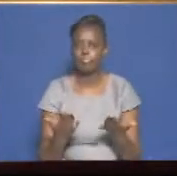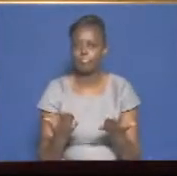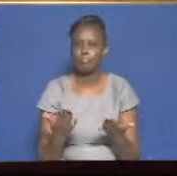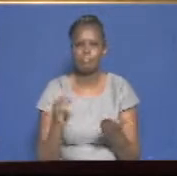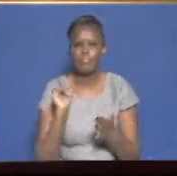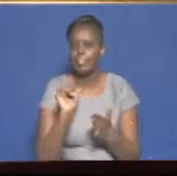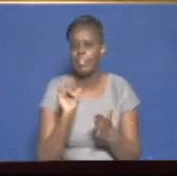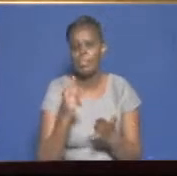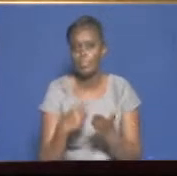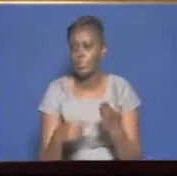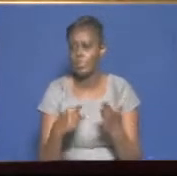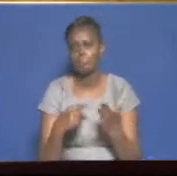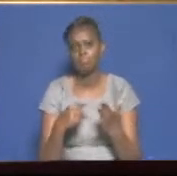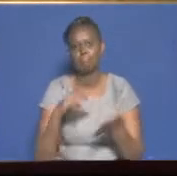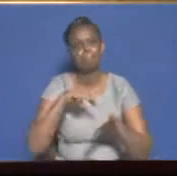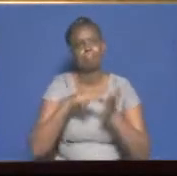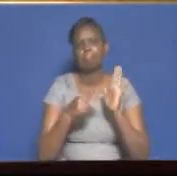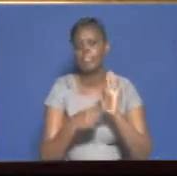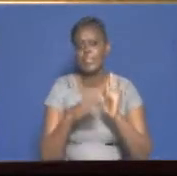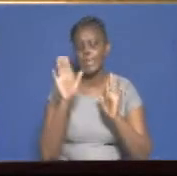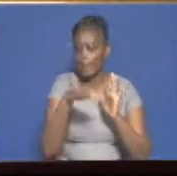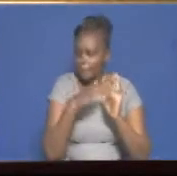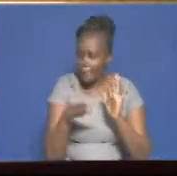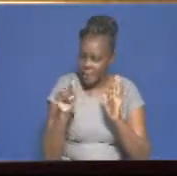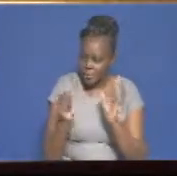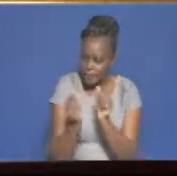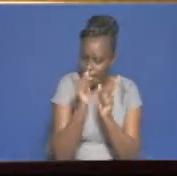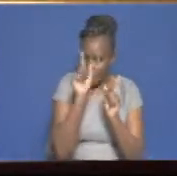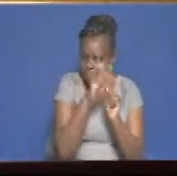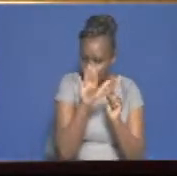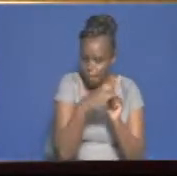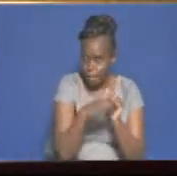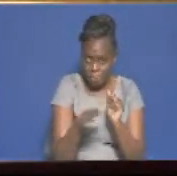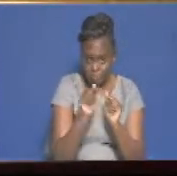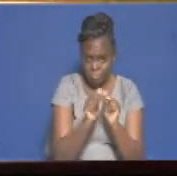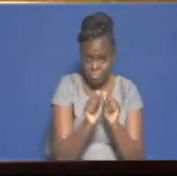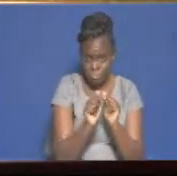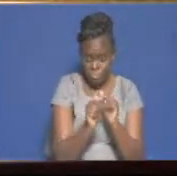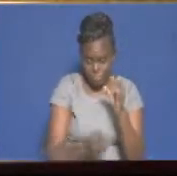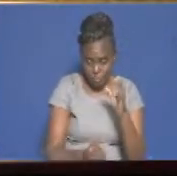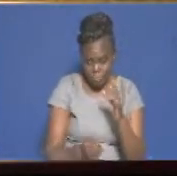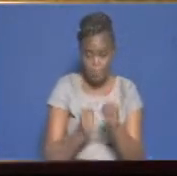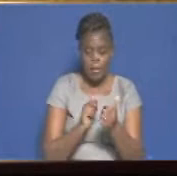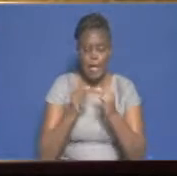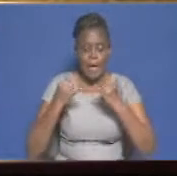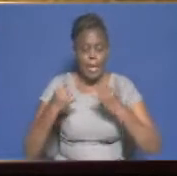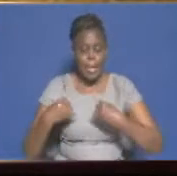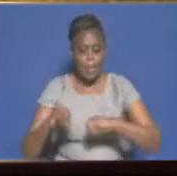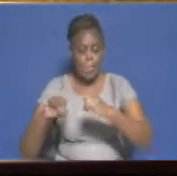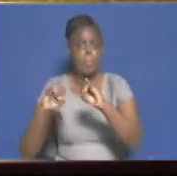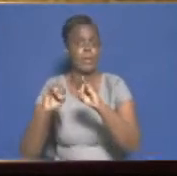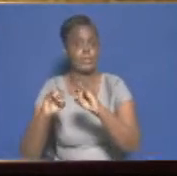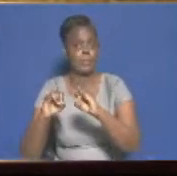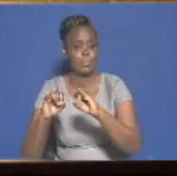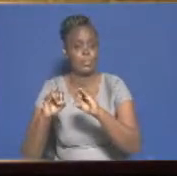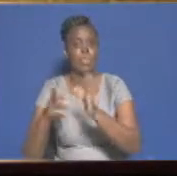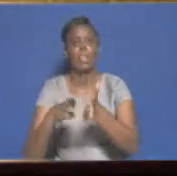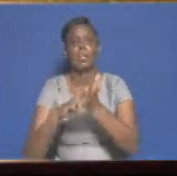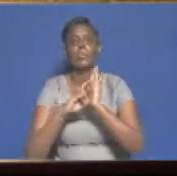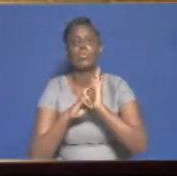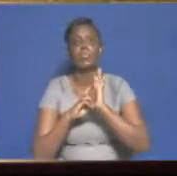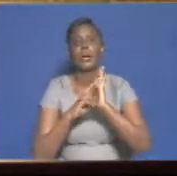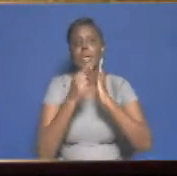does. So the parliament, the 10th parliament, was acting to implement the requirements of